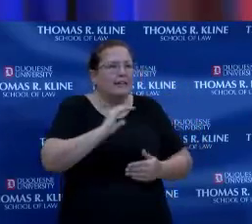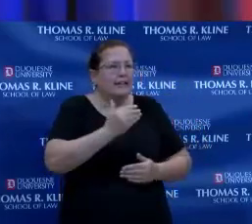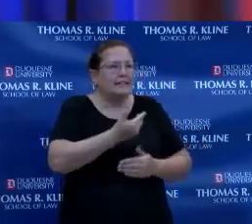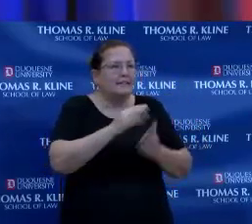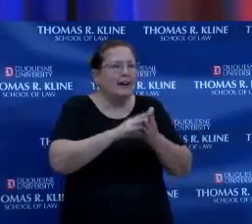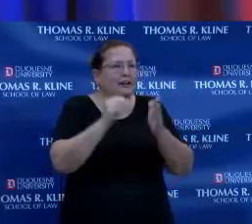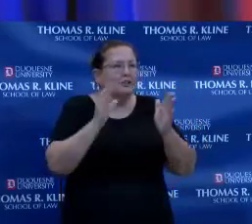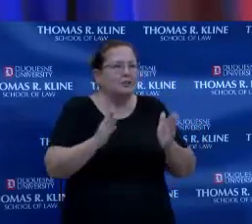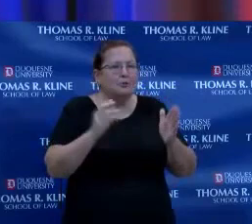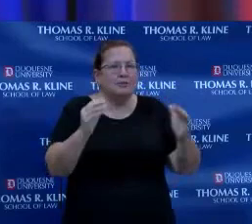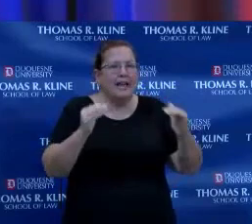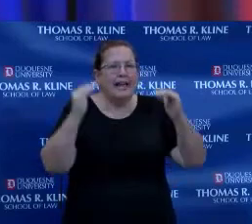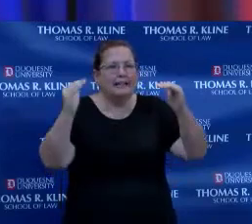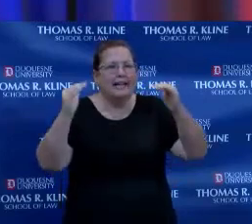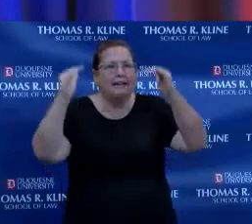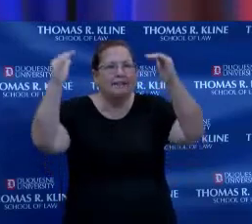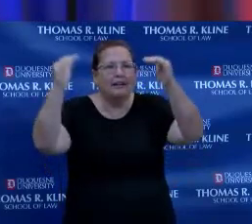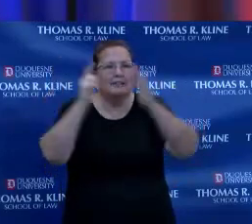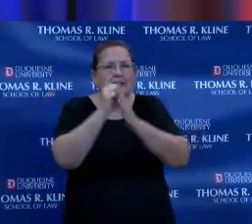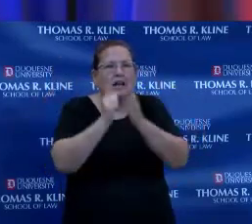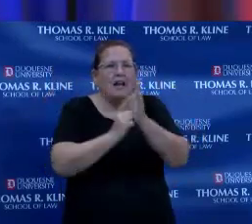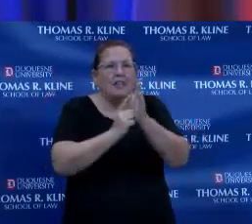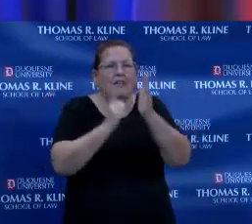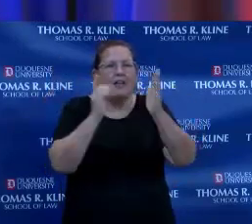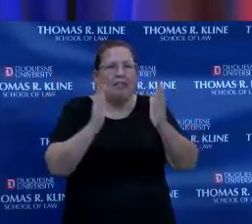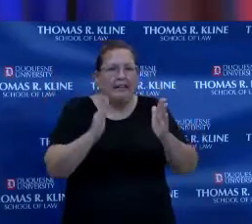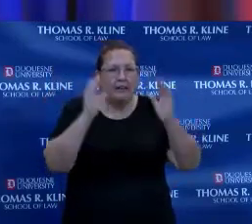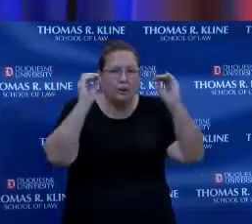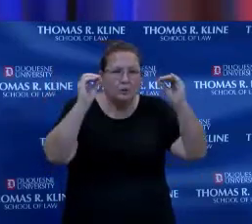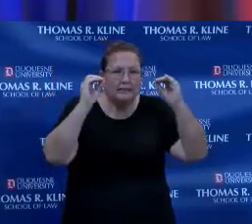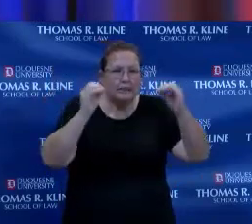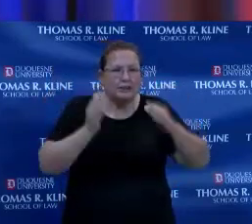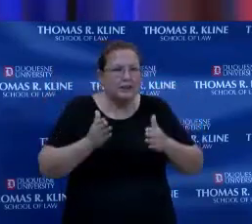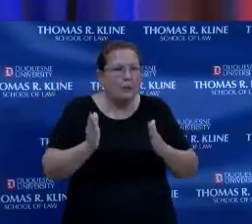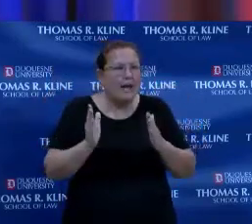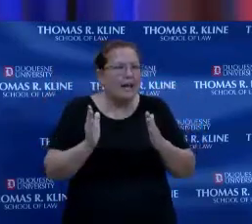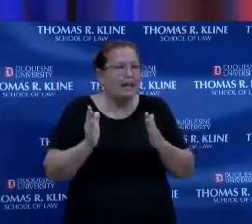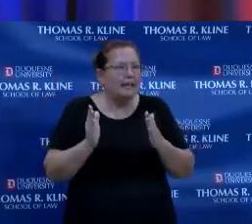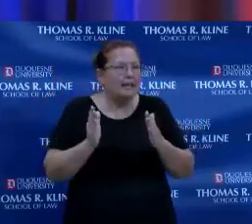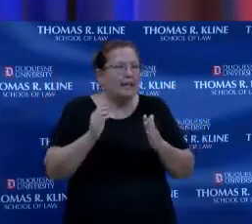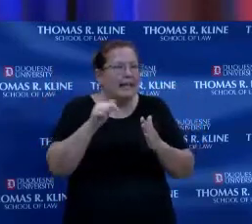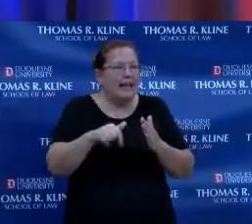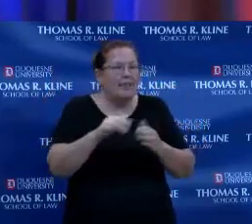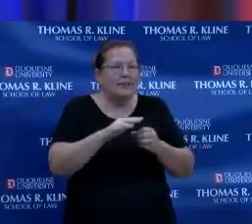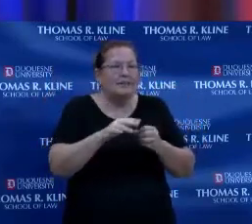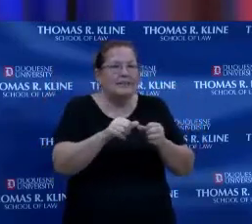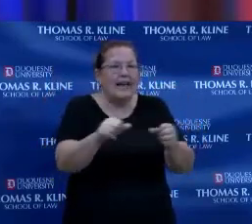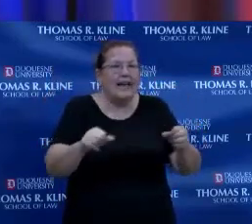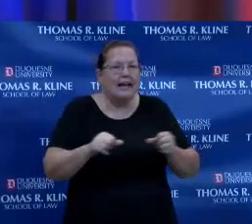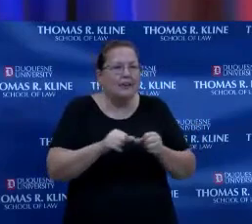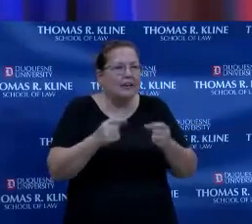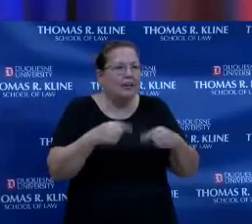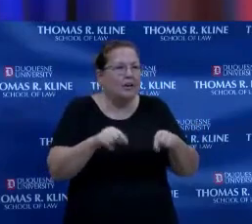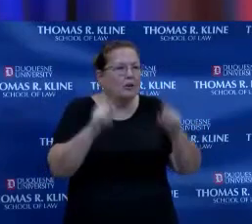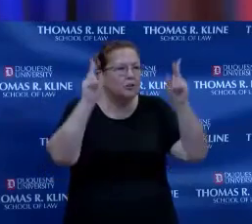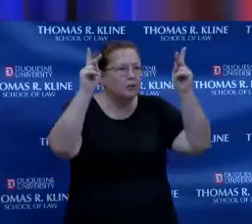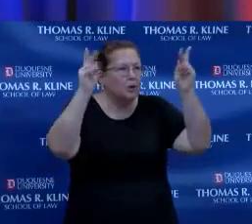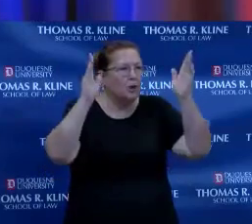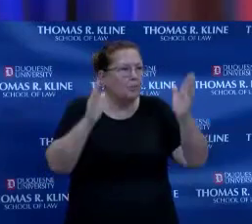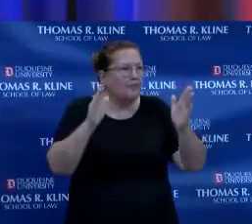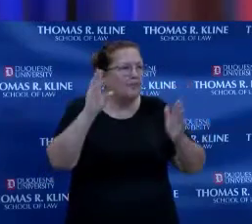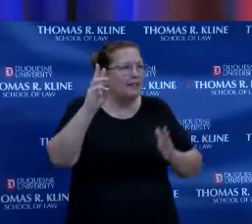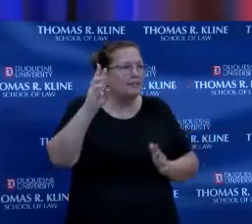and advances the legal pedagogy generally. The inaugural award in this area goes to Professor Wes